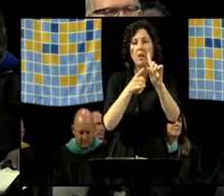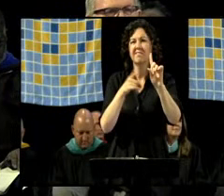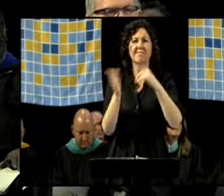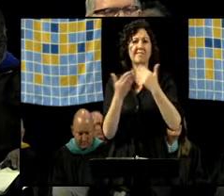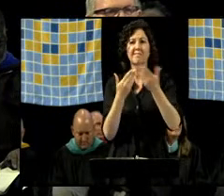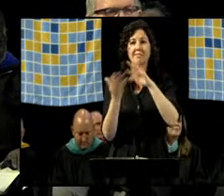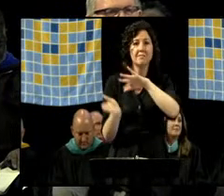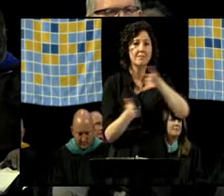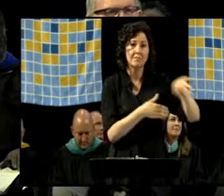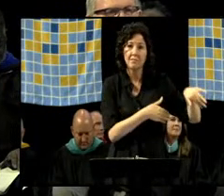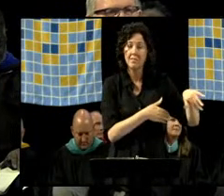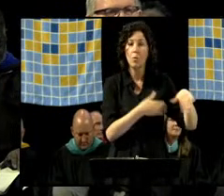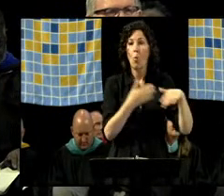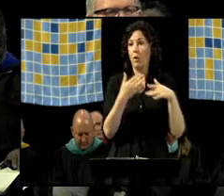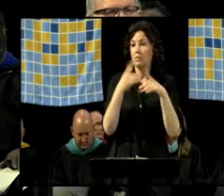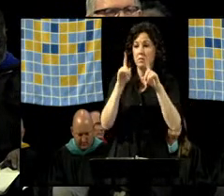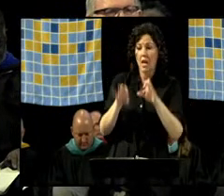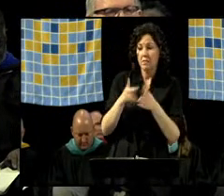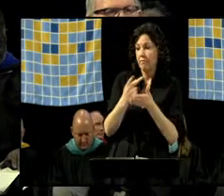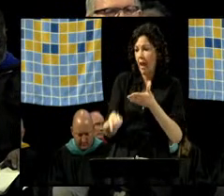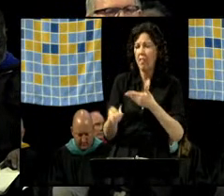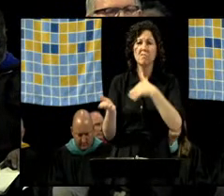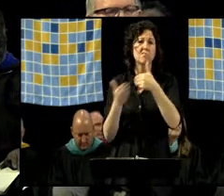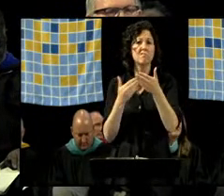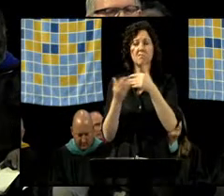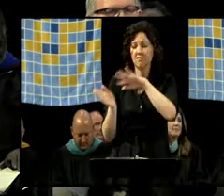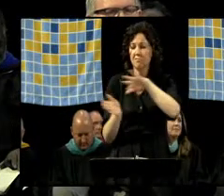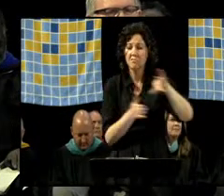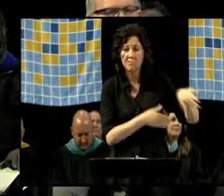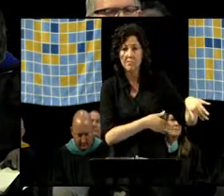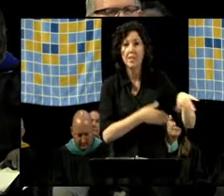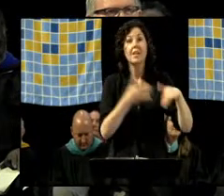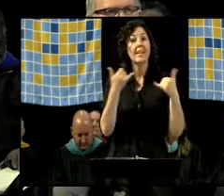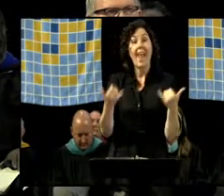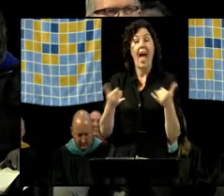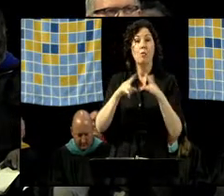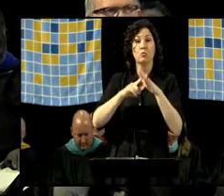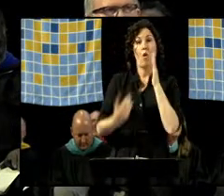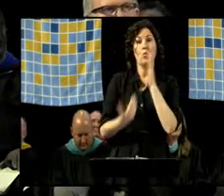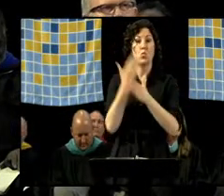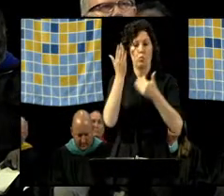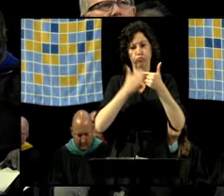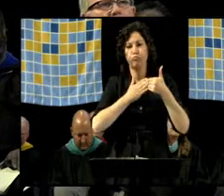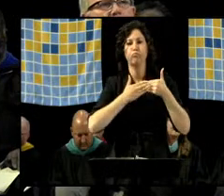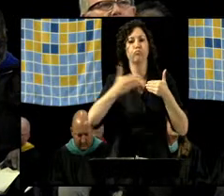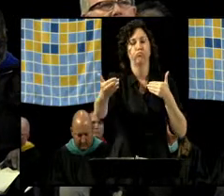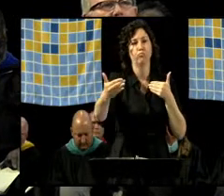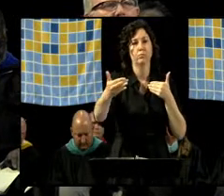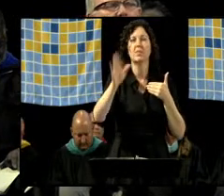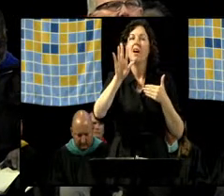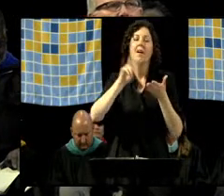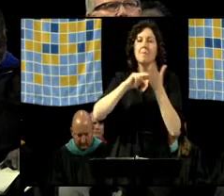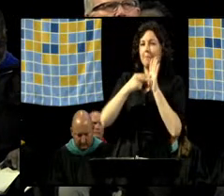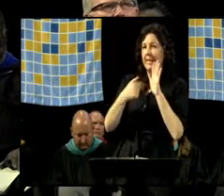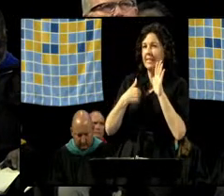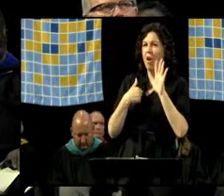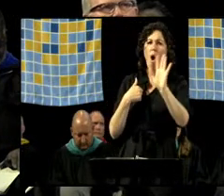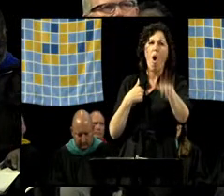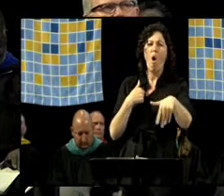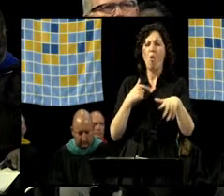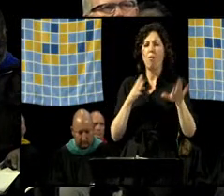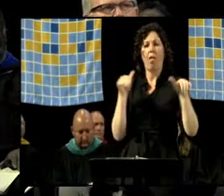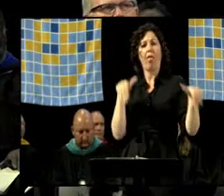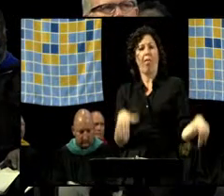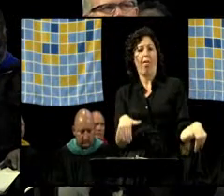matters. Whatever path we choose, we're starting back at ground zero. Now, I'm not saying to not work towards success.